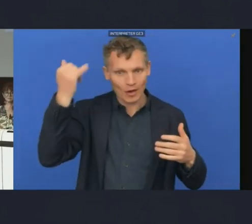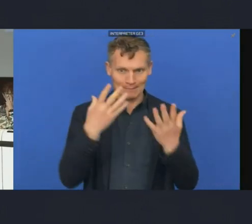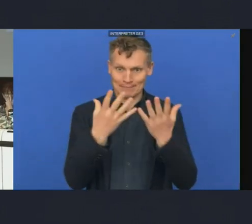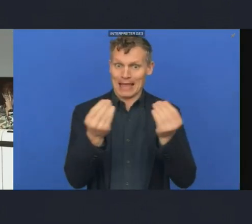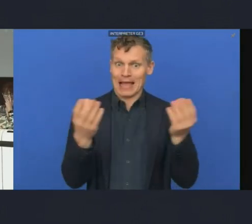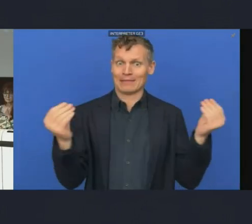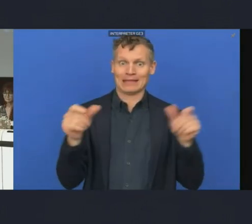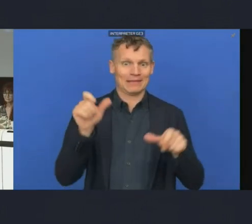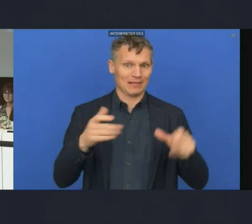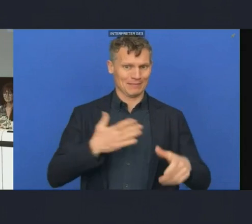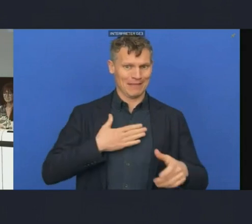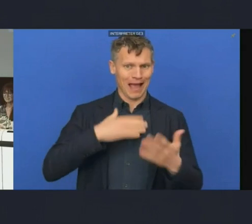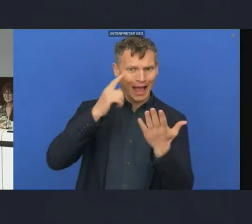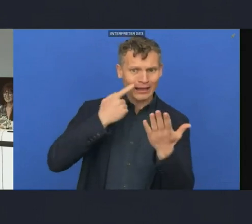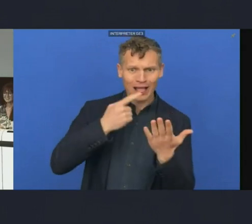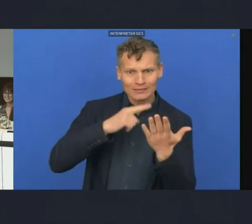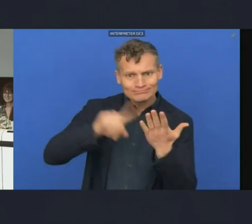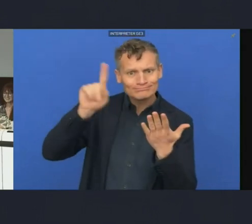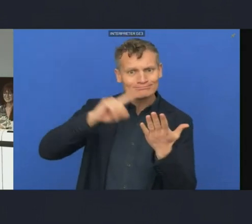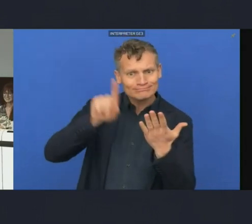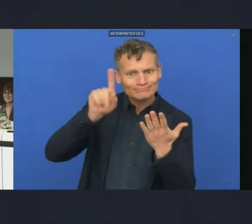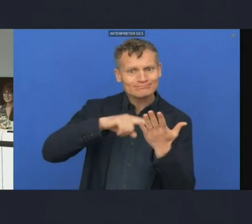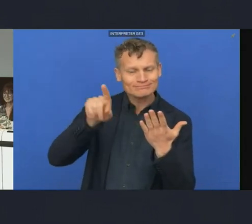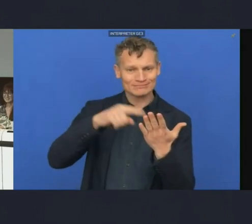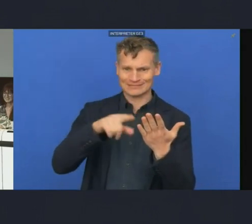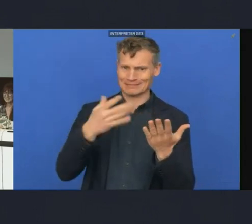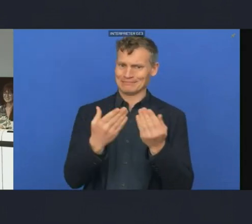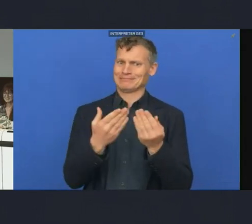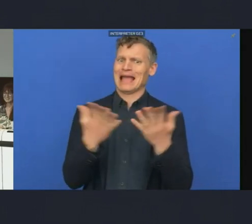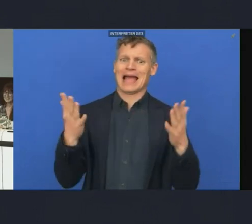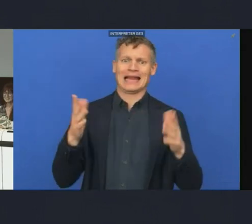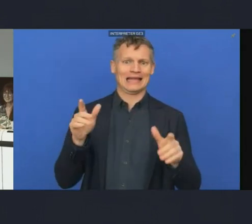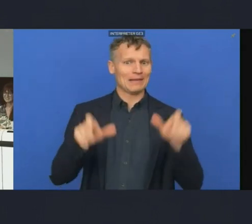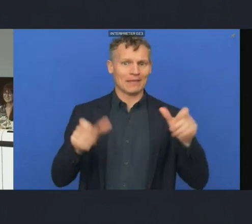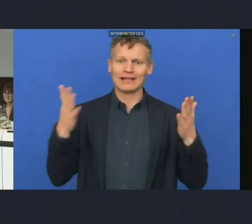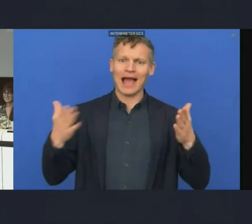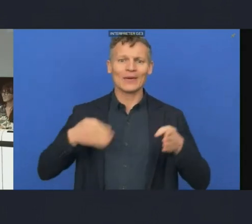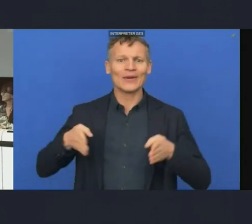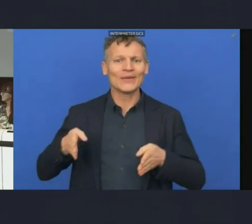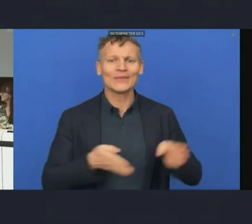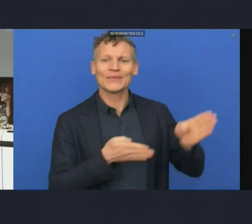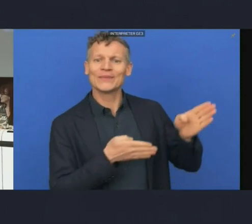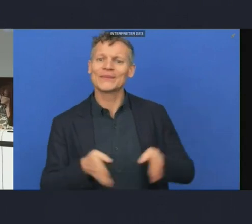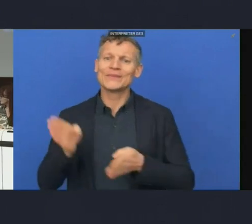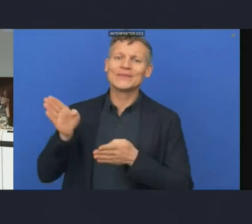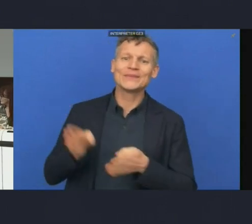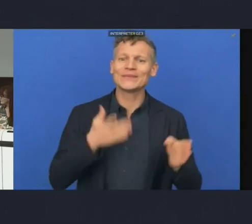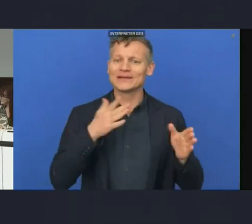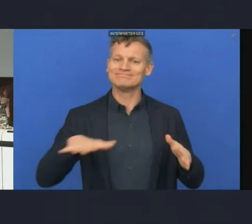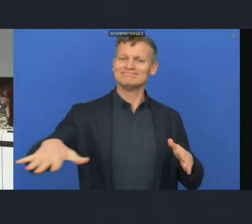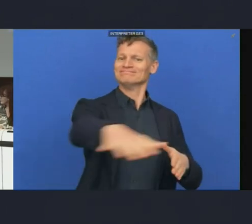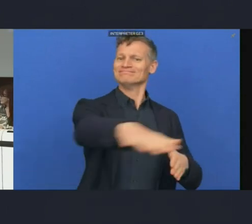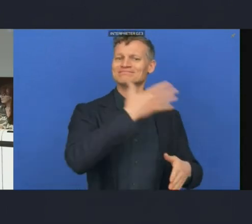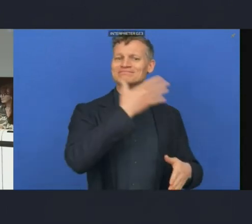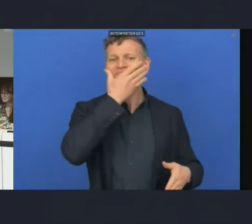photos of touring, skating on lakes at the moment, and also the Olympic Stadium in Helsinki was opened for cross-country skiing,